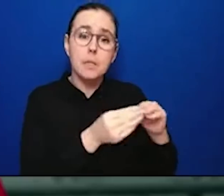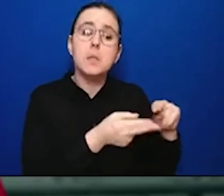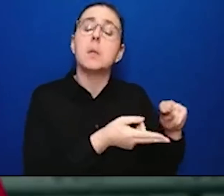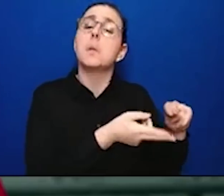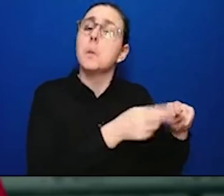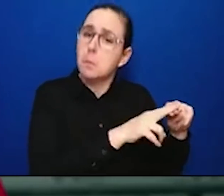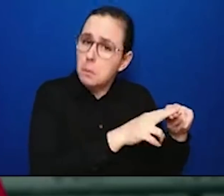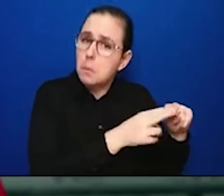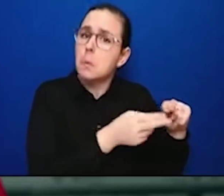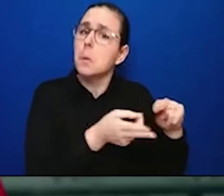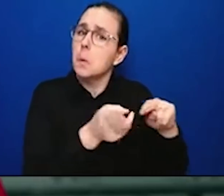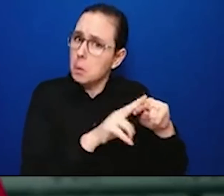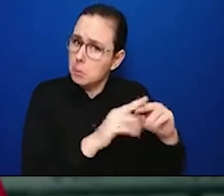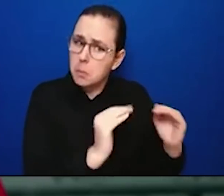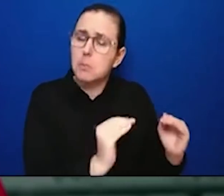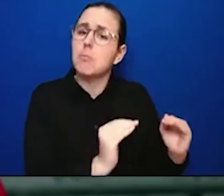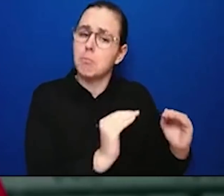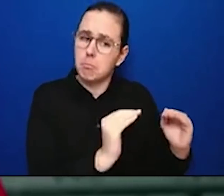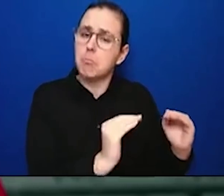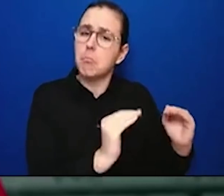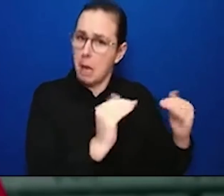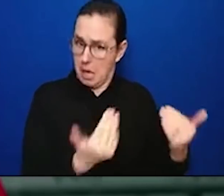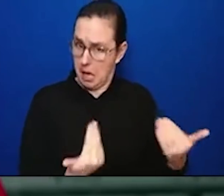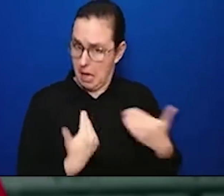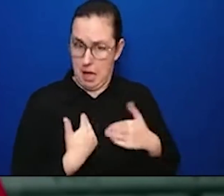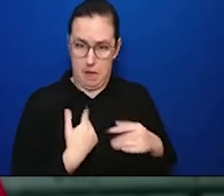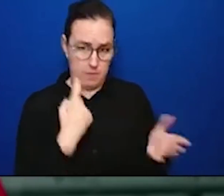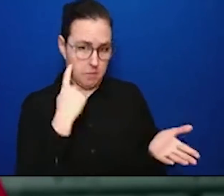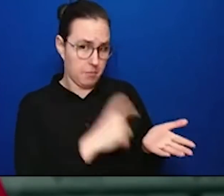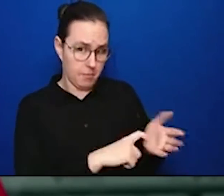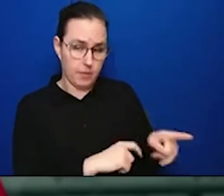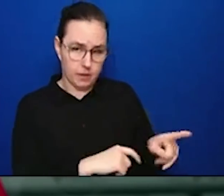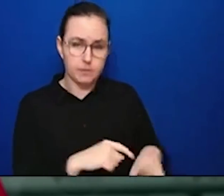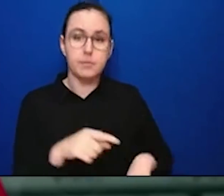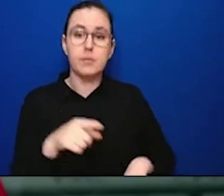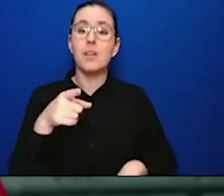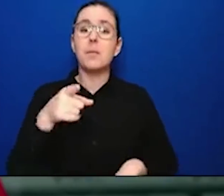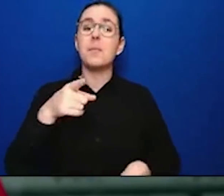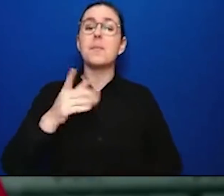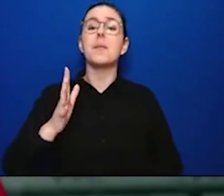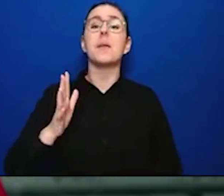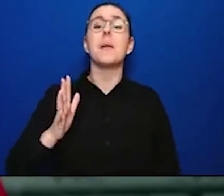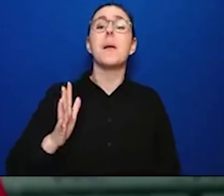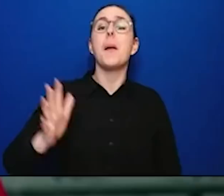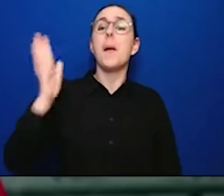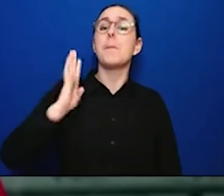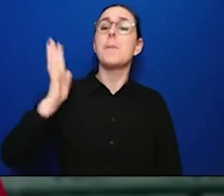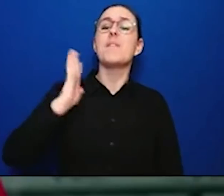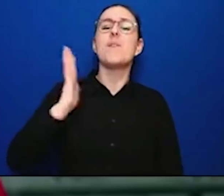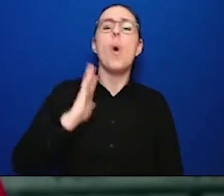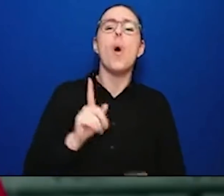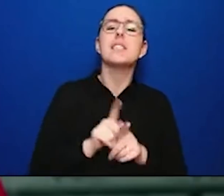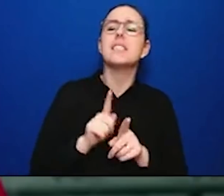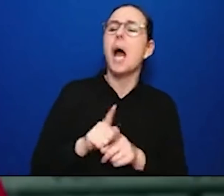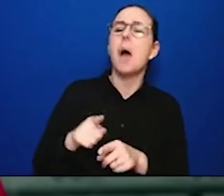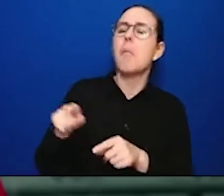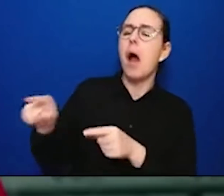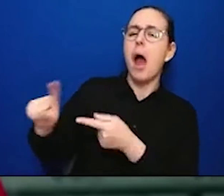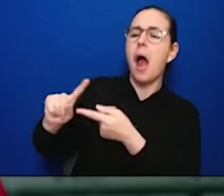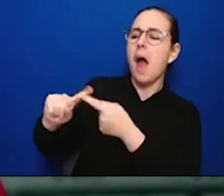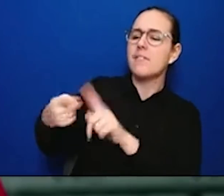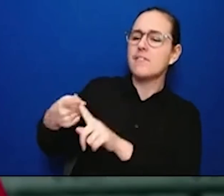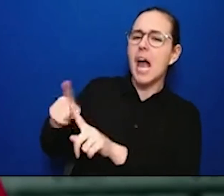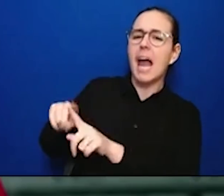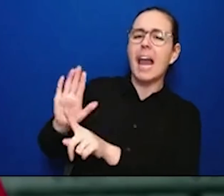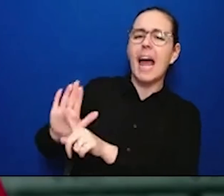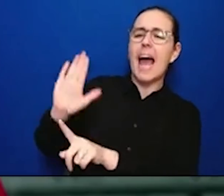degrees of separation, that you know somebody who knows somebody maybe that might have contracted the virus. The rate of transmission that we're